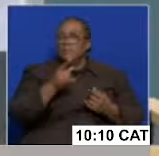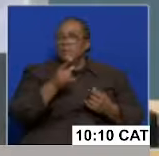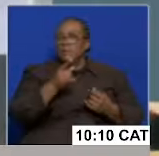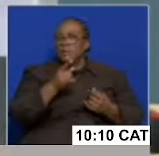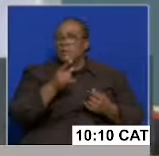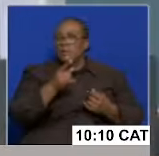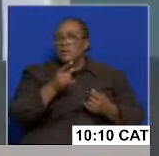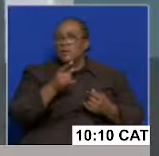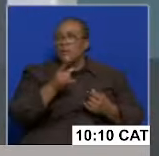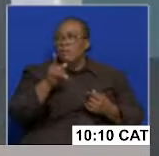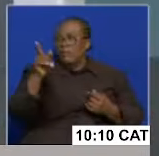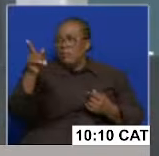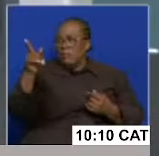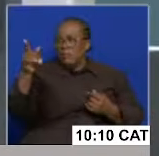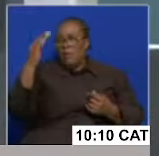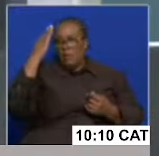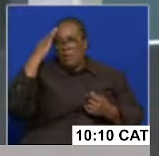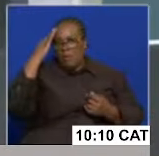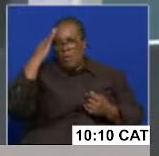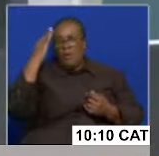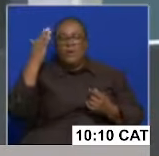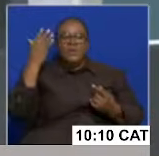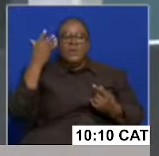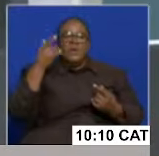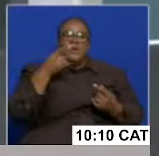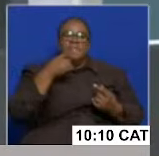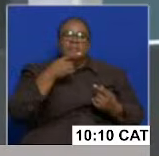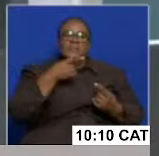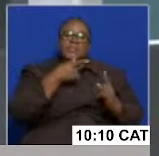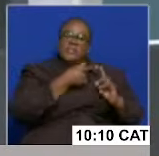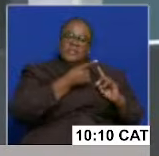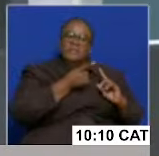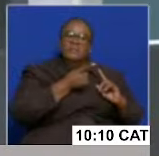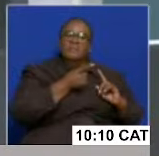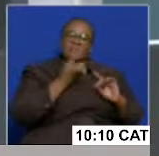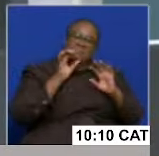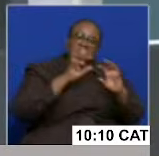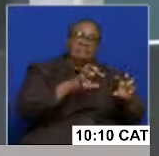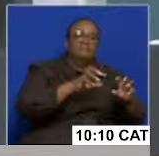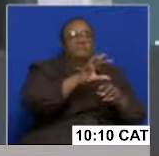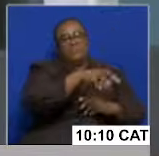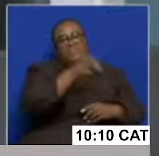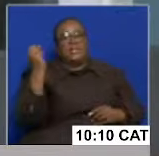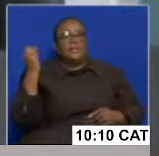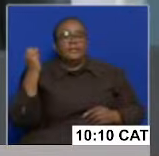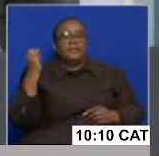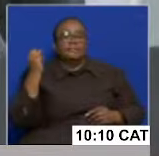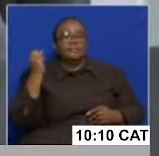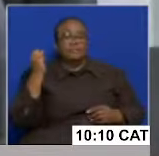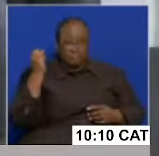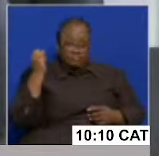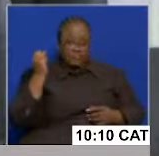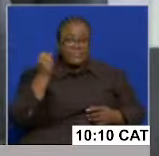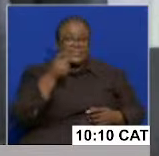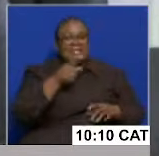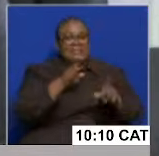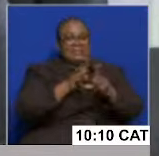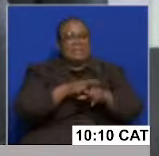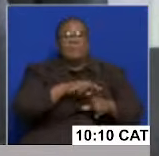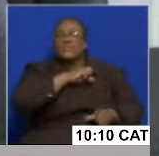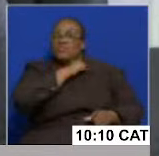to forcefully remove them from their owner, which is a robbery to me. Is that a fair